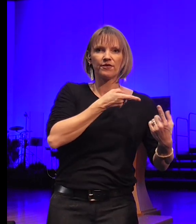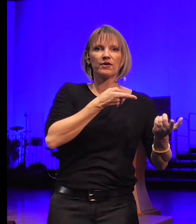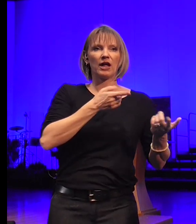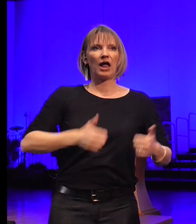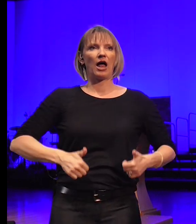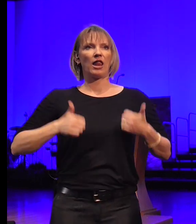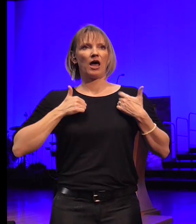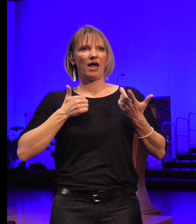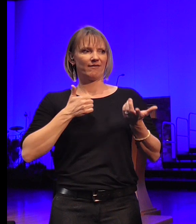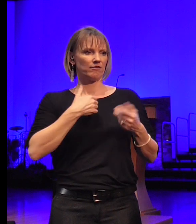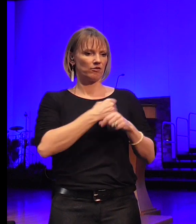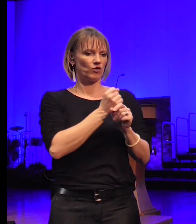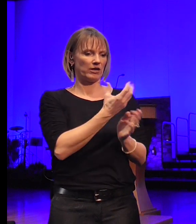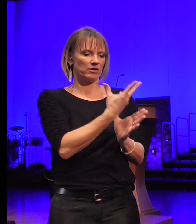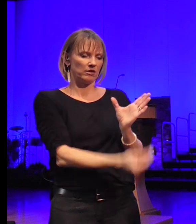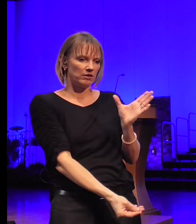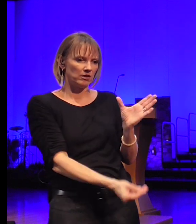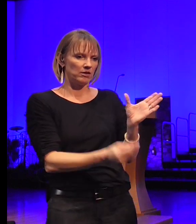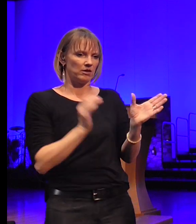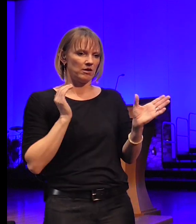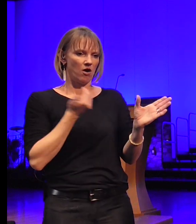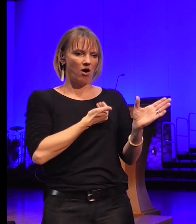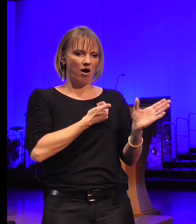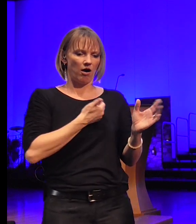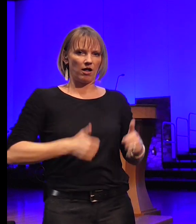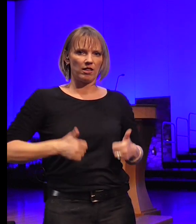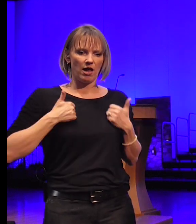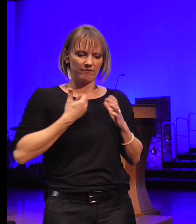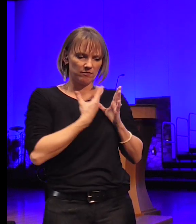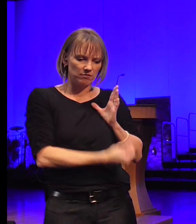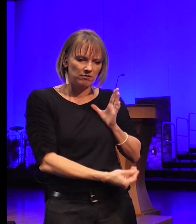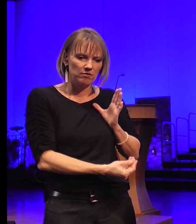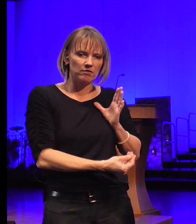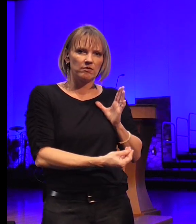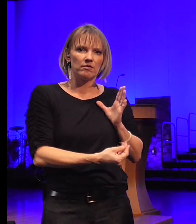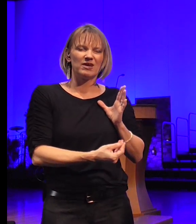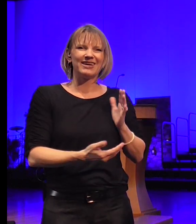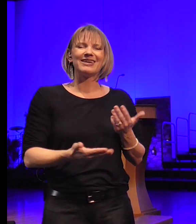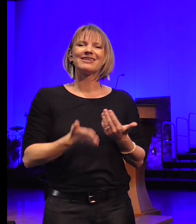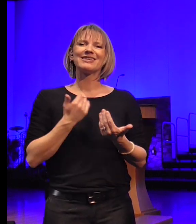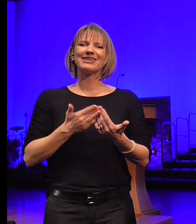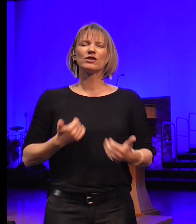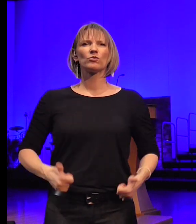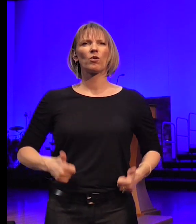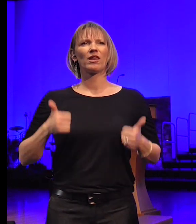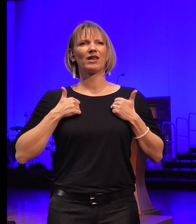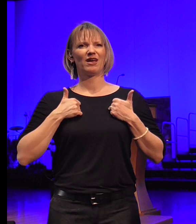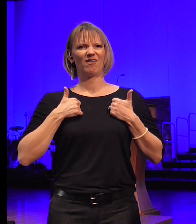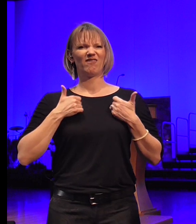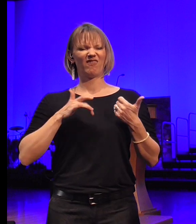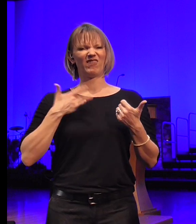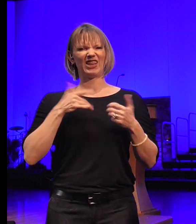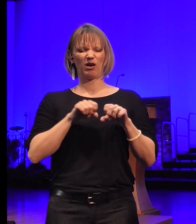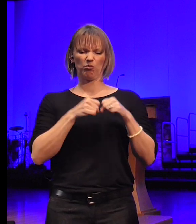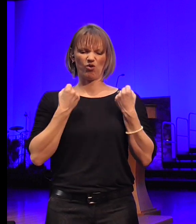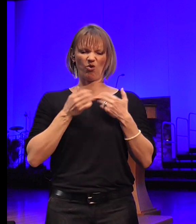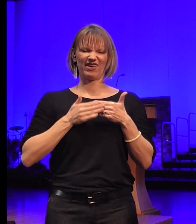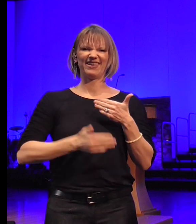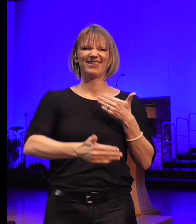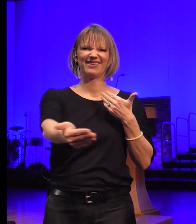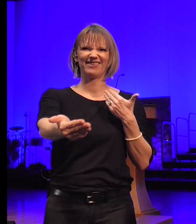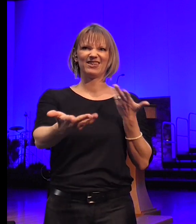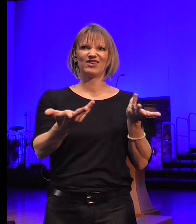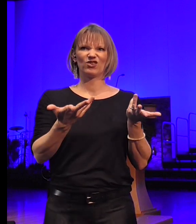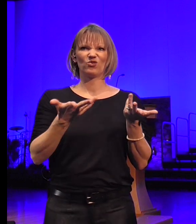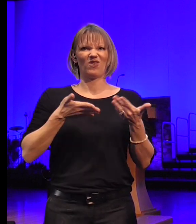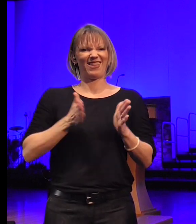in our lives, it's so easy to live broken, to play out that brokenness